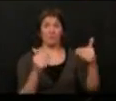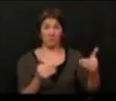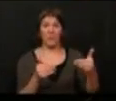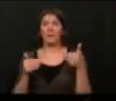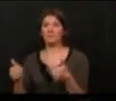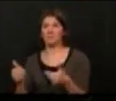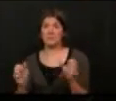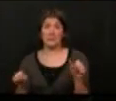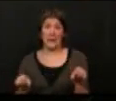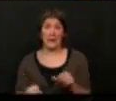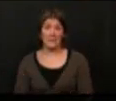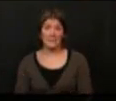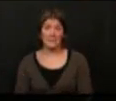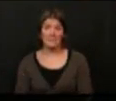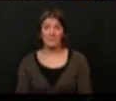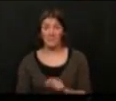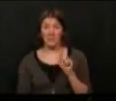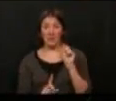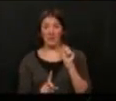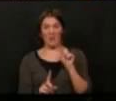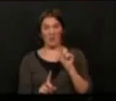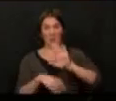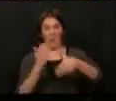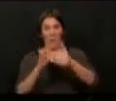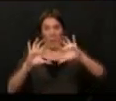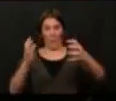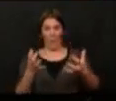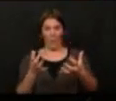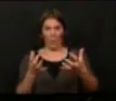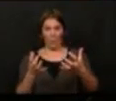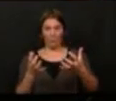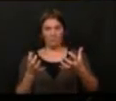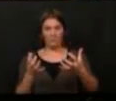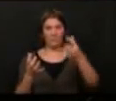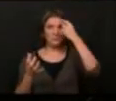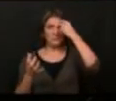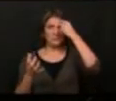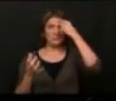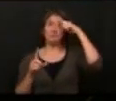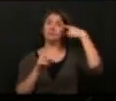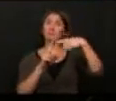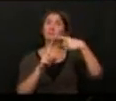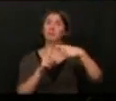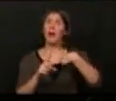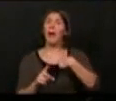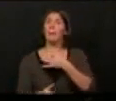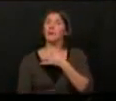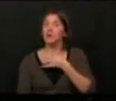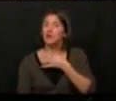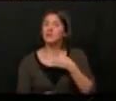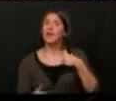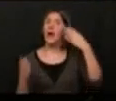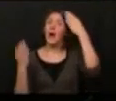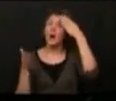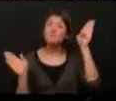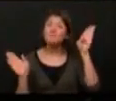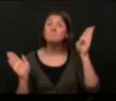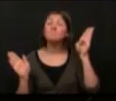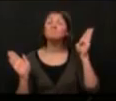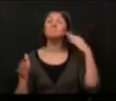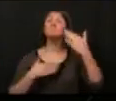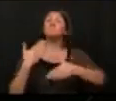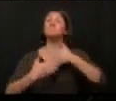approach this project with a sense of possibility and curiosity. And I want us